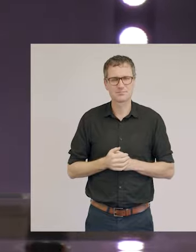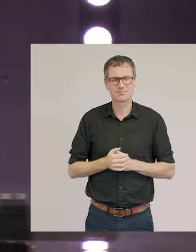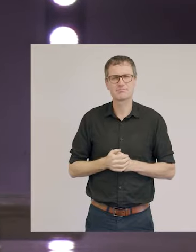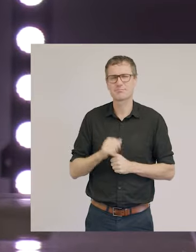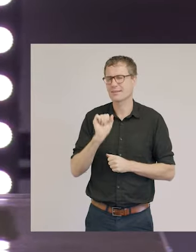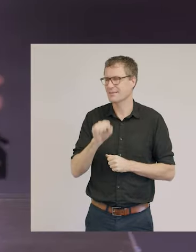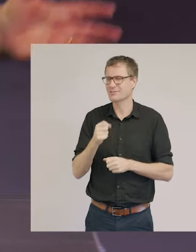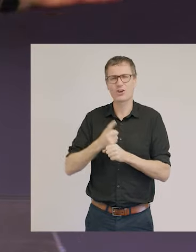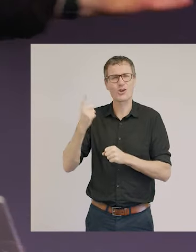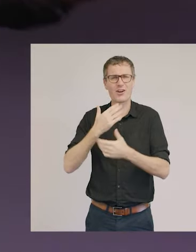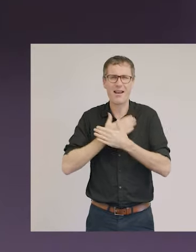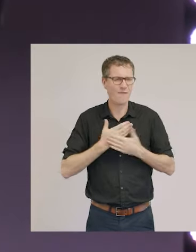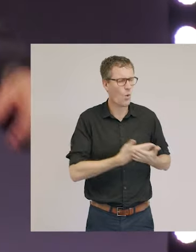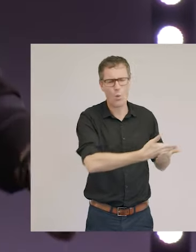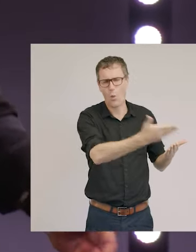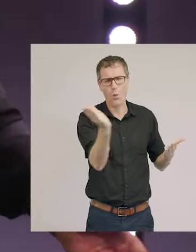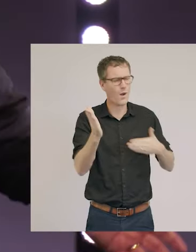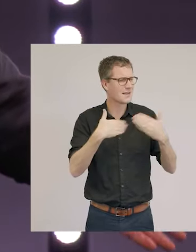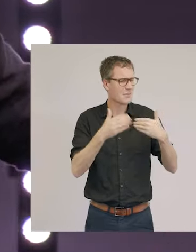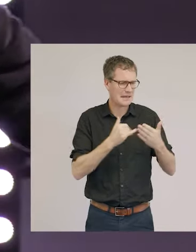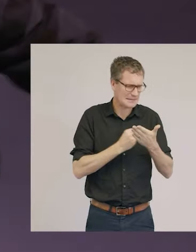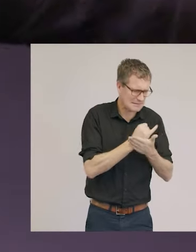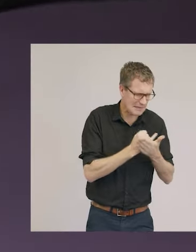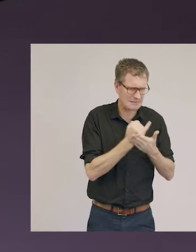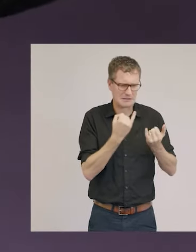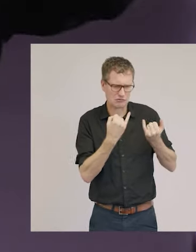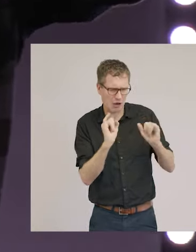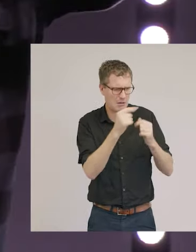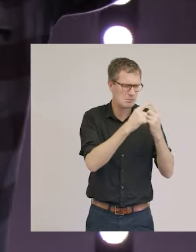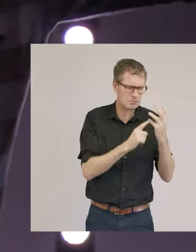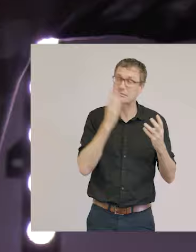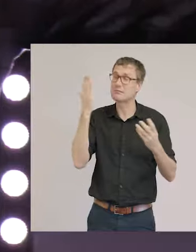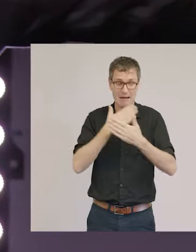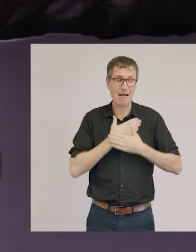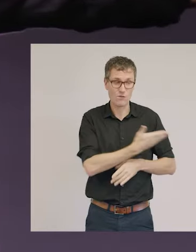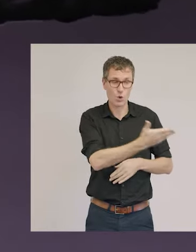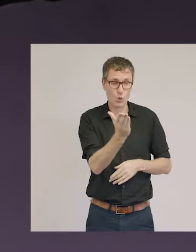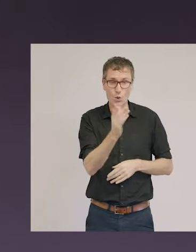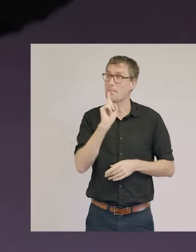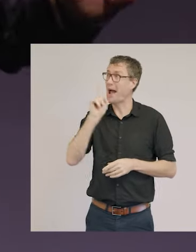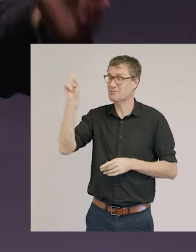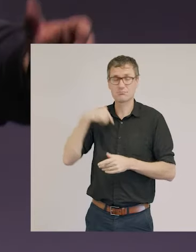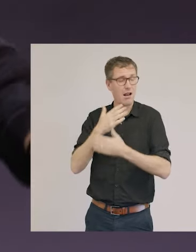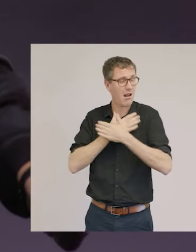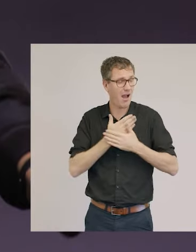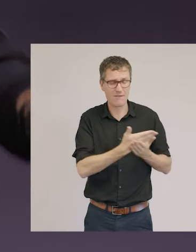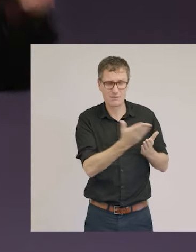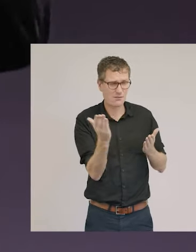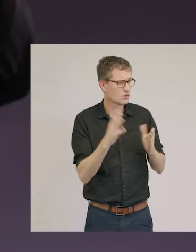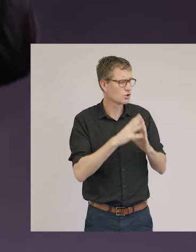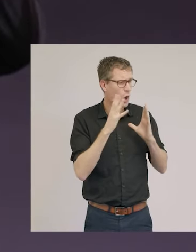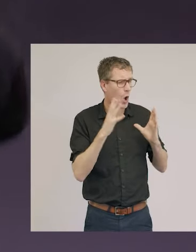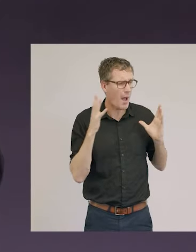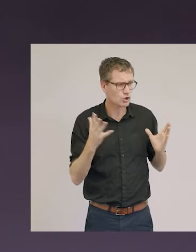Because the whole point of coming, yes, of course he loves you. He loves you despite all your sin and everything that you do wrong. He loves you with that. But he